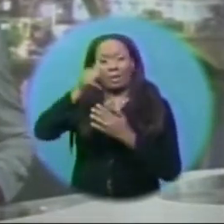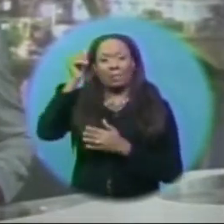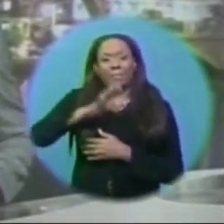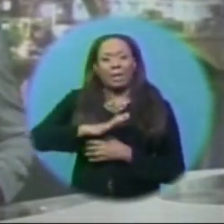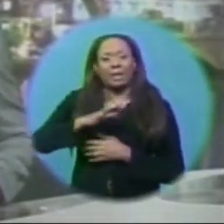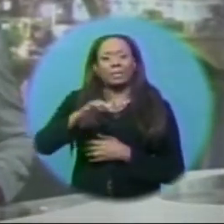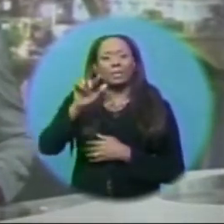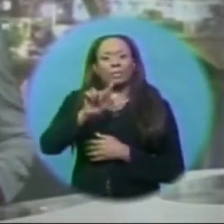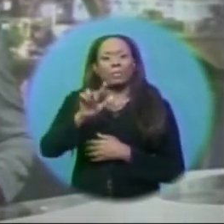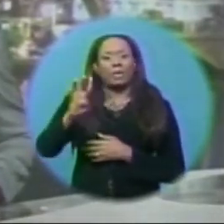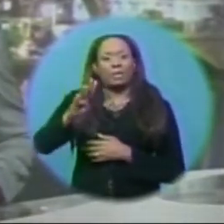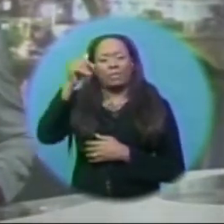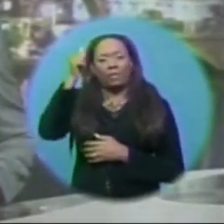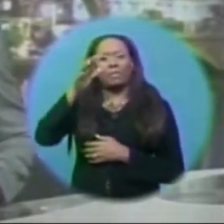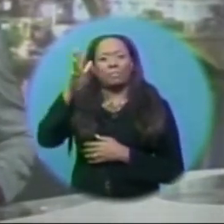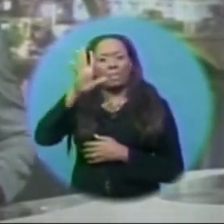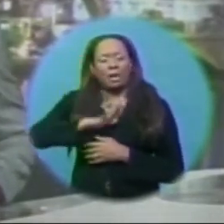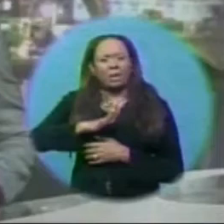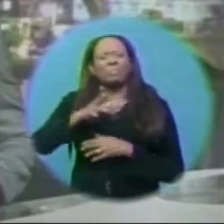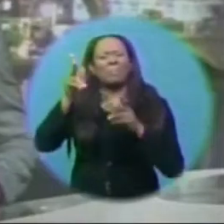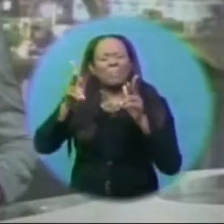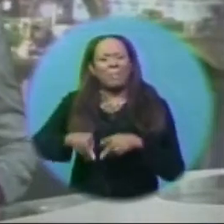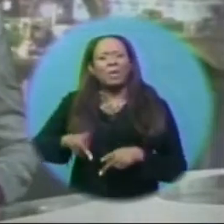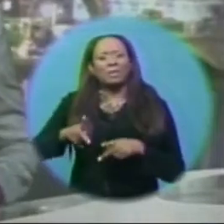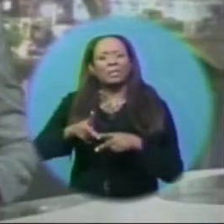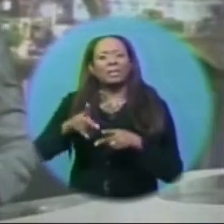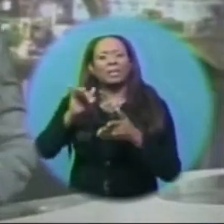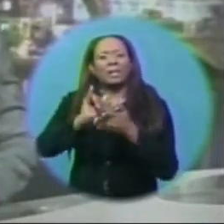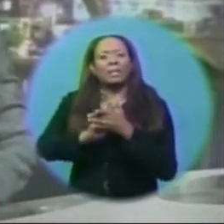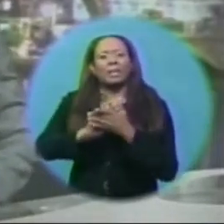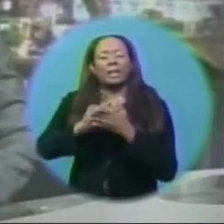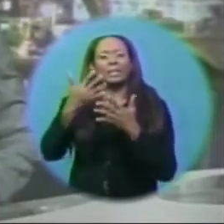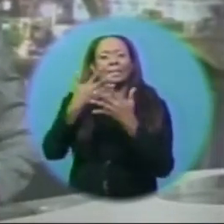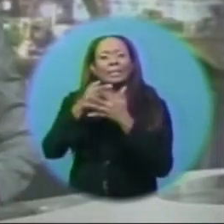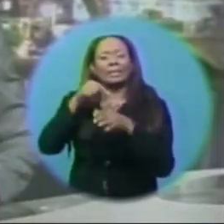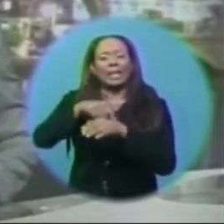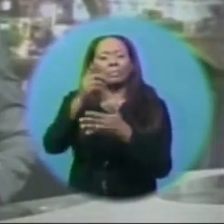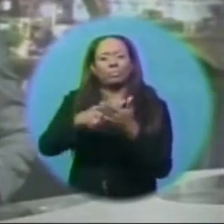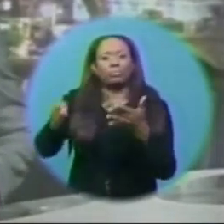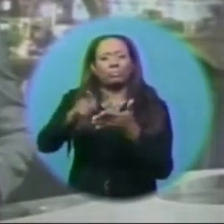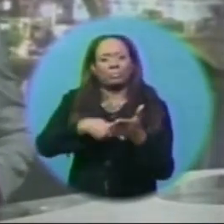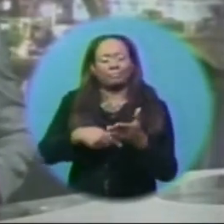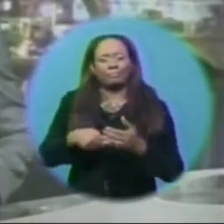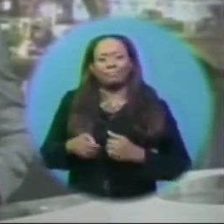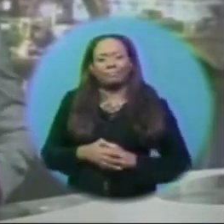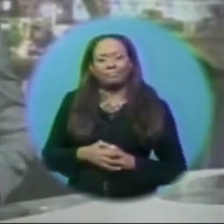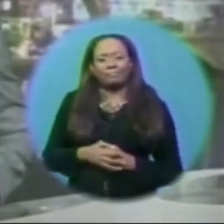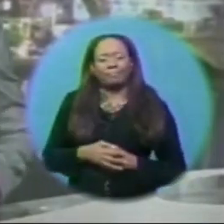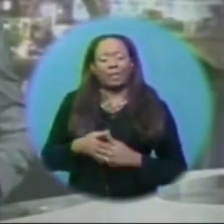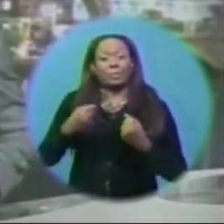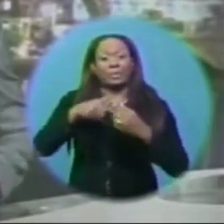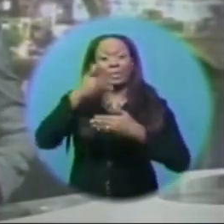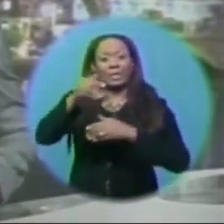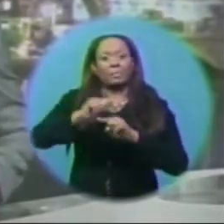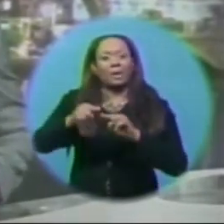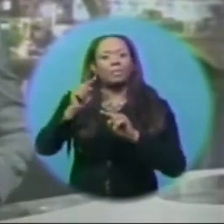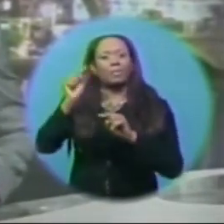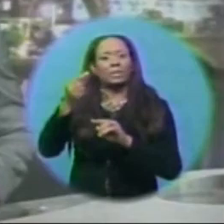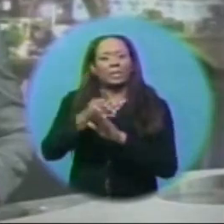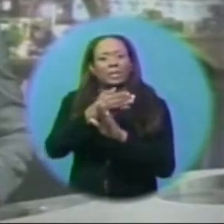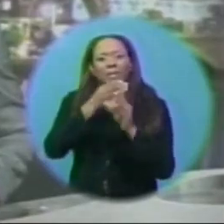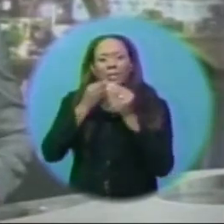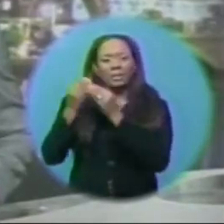by the Brooklyn District Attorney's Conviction Review Unit. Well, sports news is just ahead with Sean Green, but first, a tip